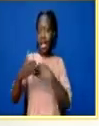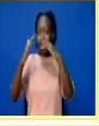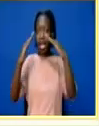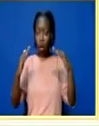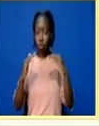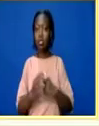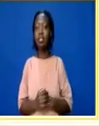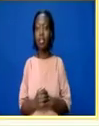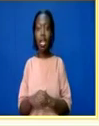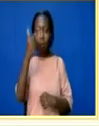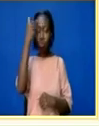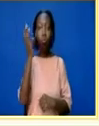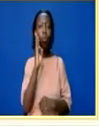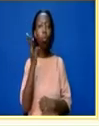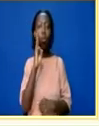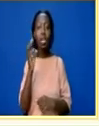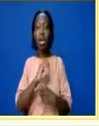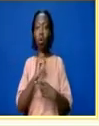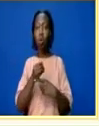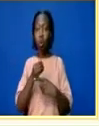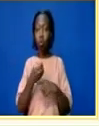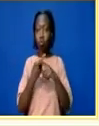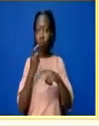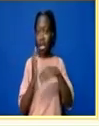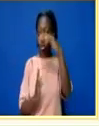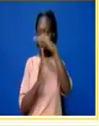to the water droplets from the roof of the house.